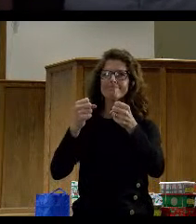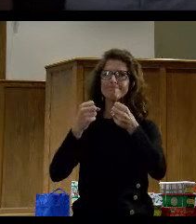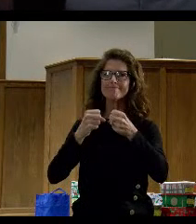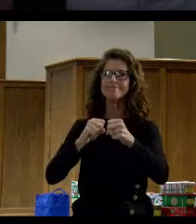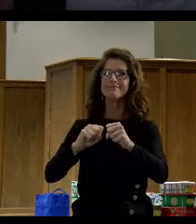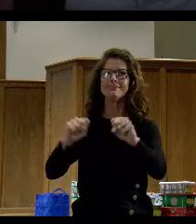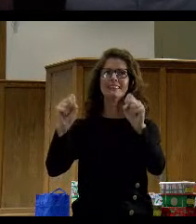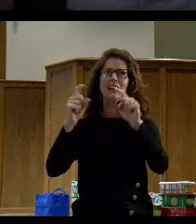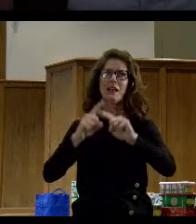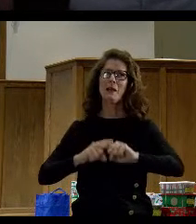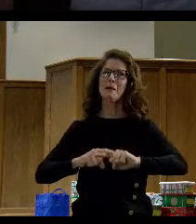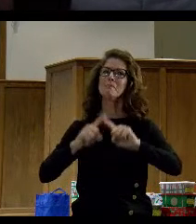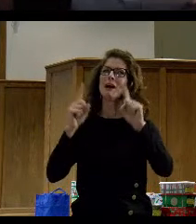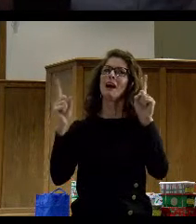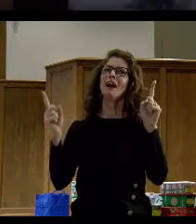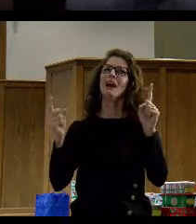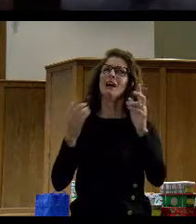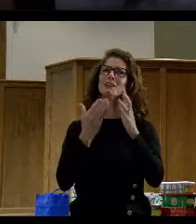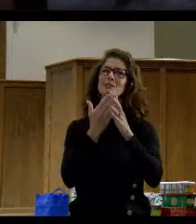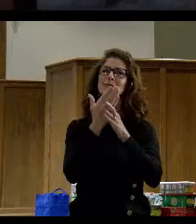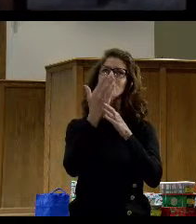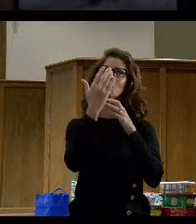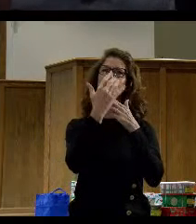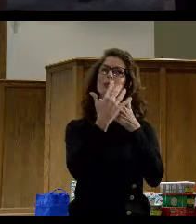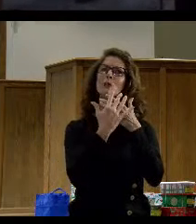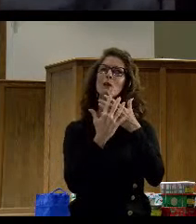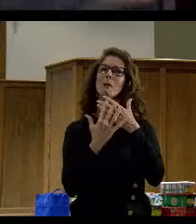endeavor, but by the love of the